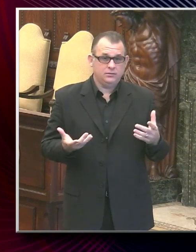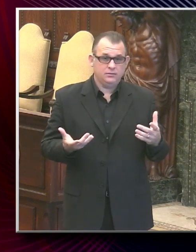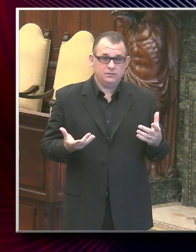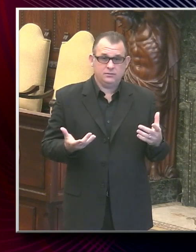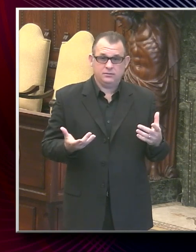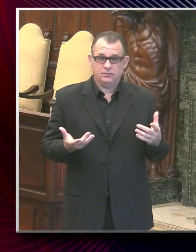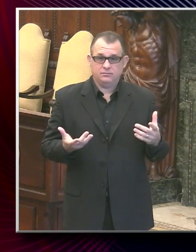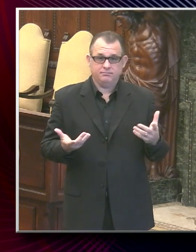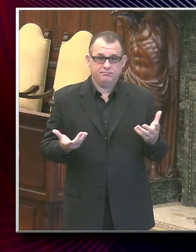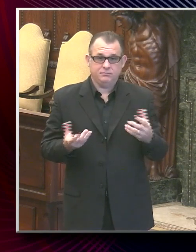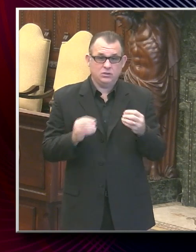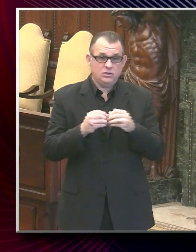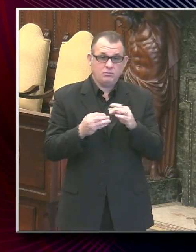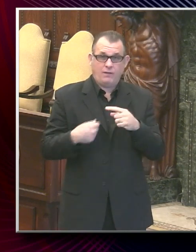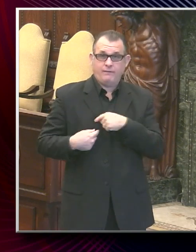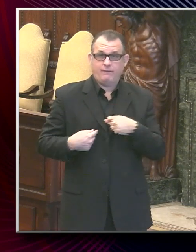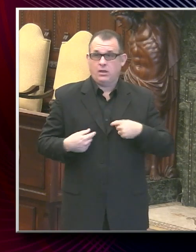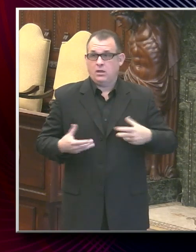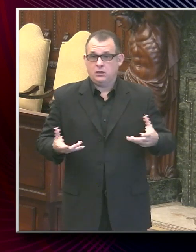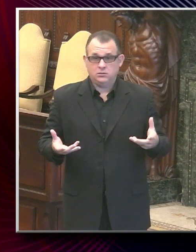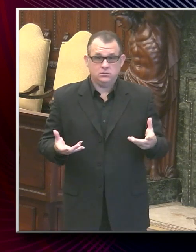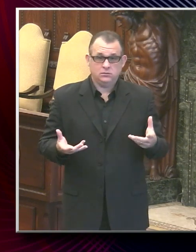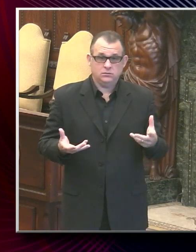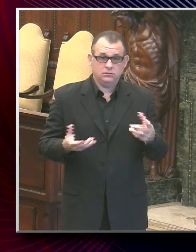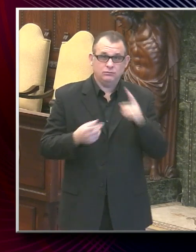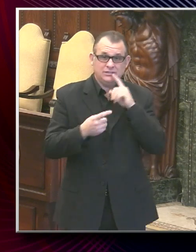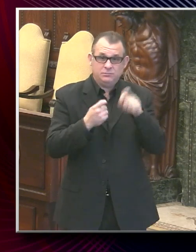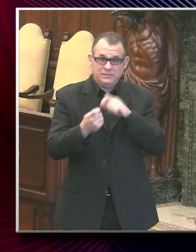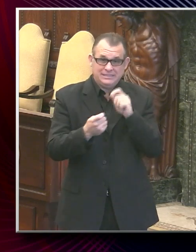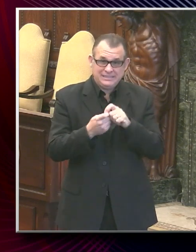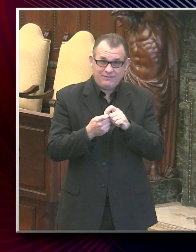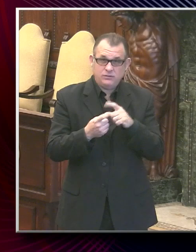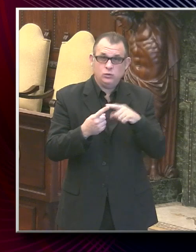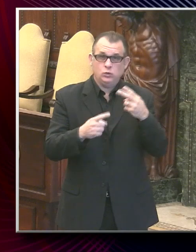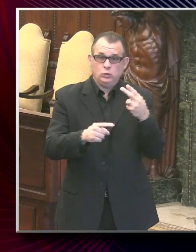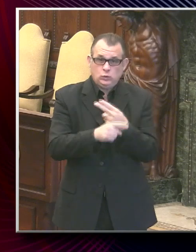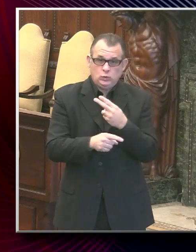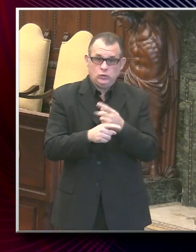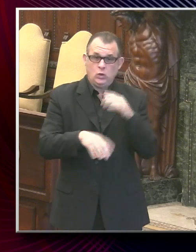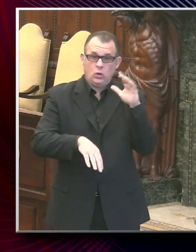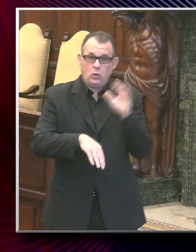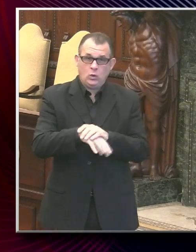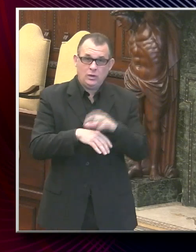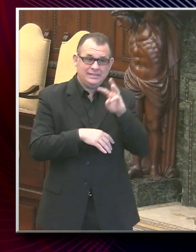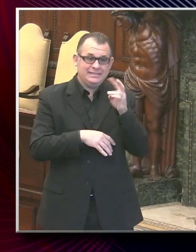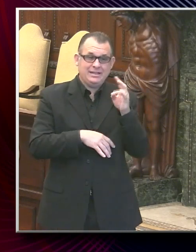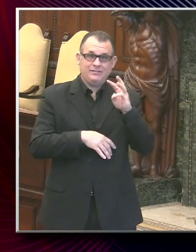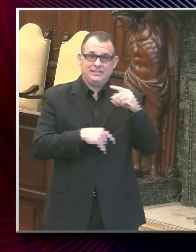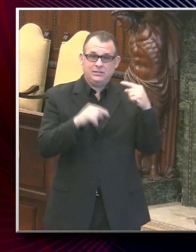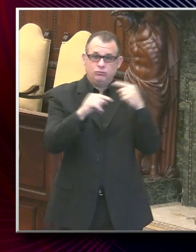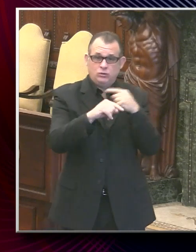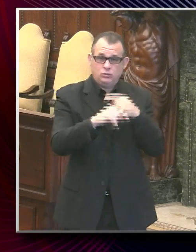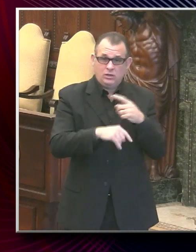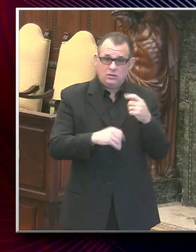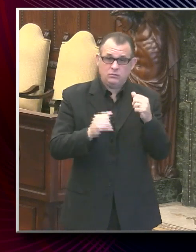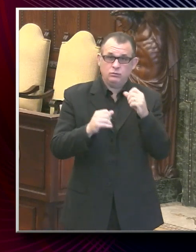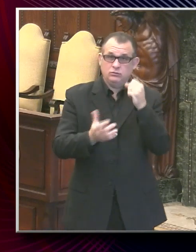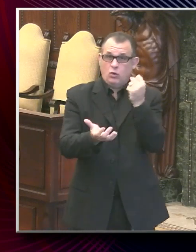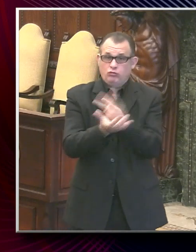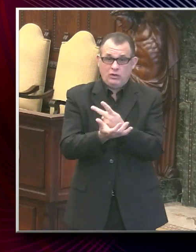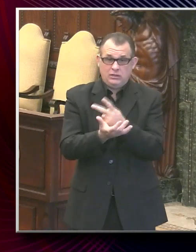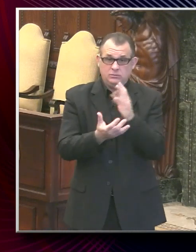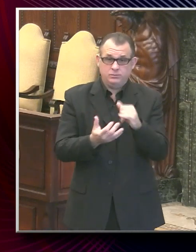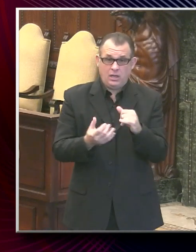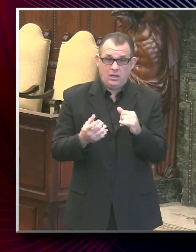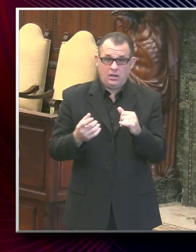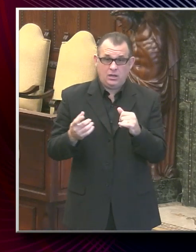across city government. The specific deployment on 676 was authorized by incident